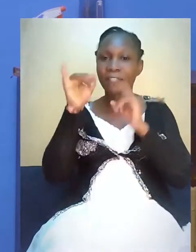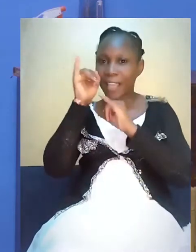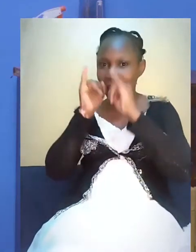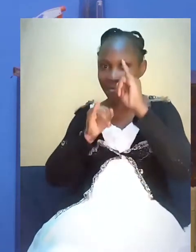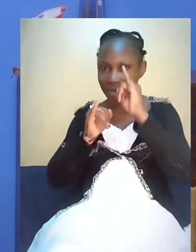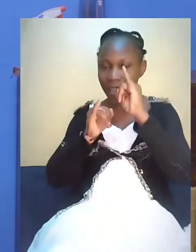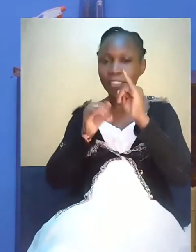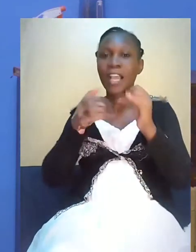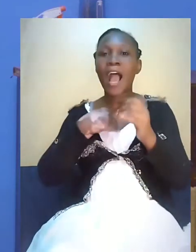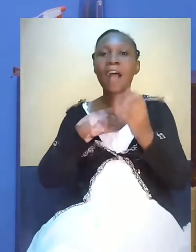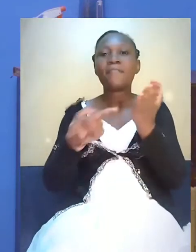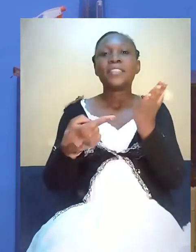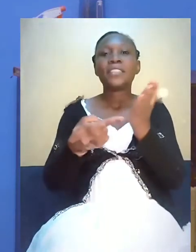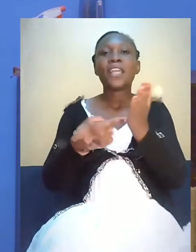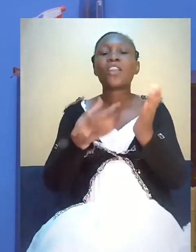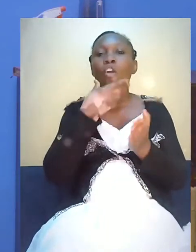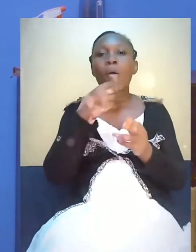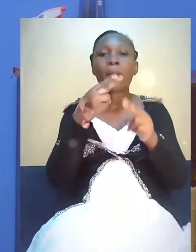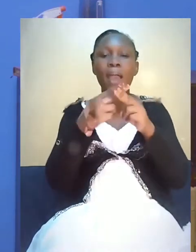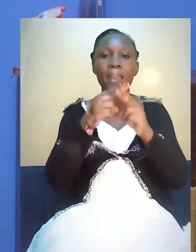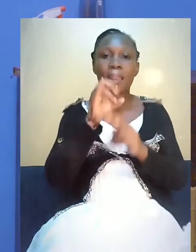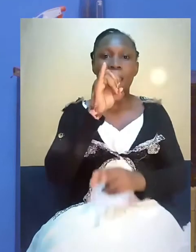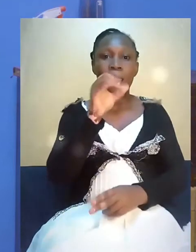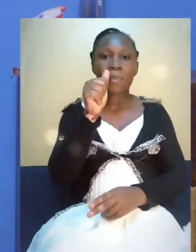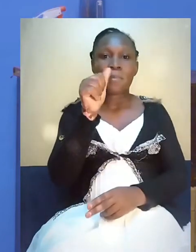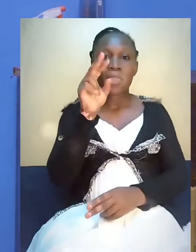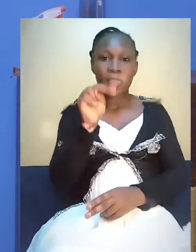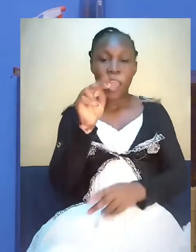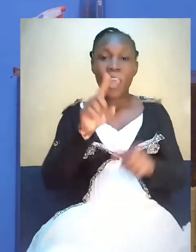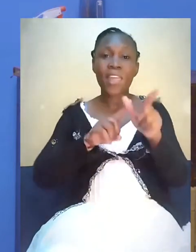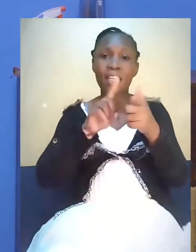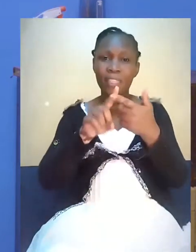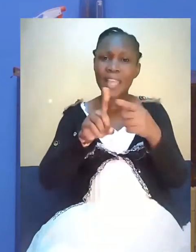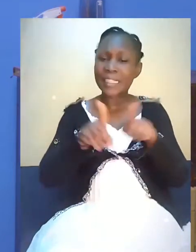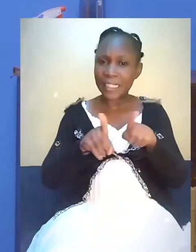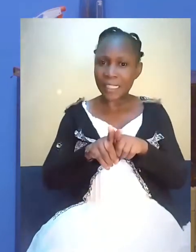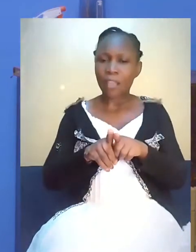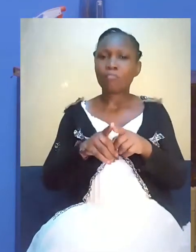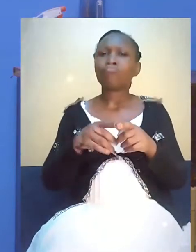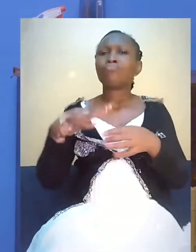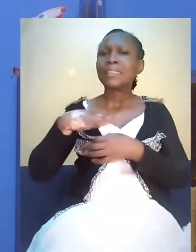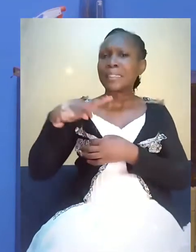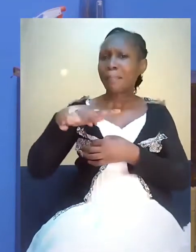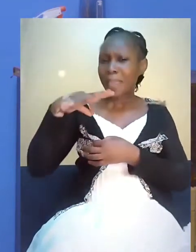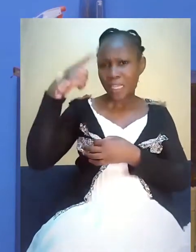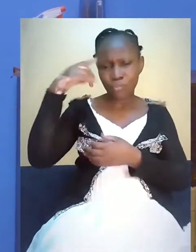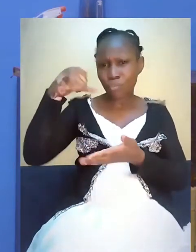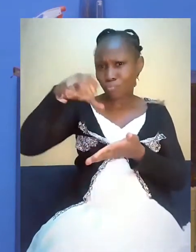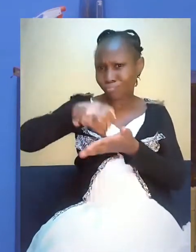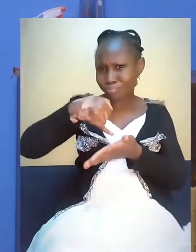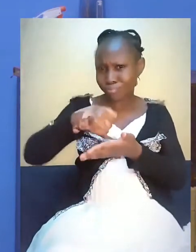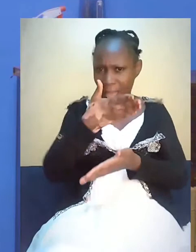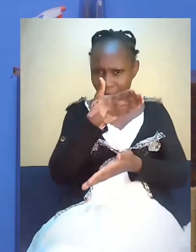called Ian Othiambo. And in the spirit of inclusivity, we'll be